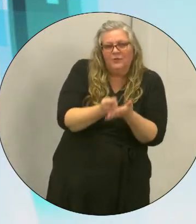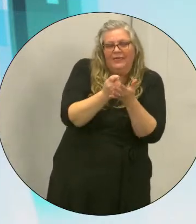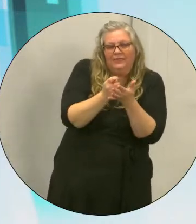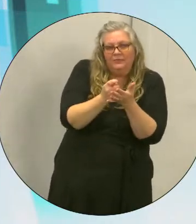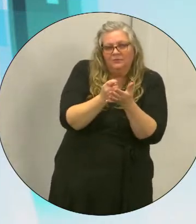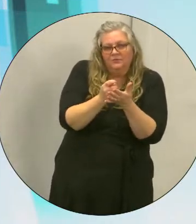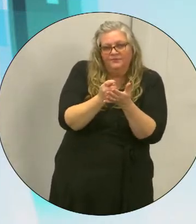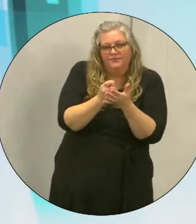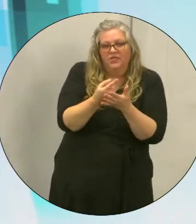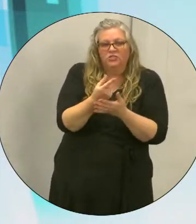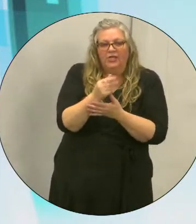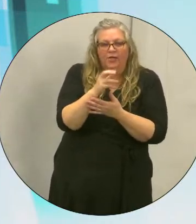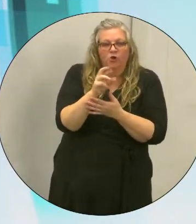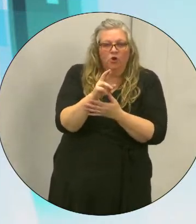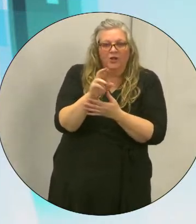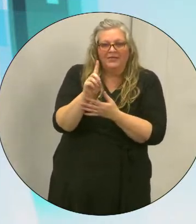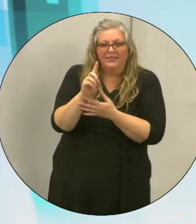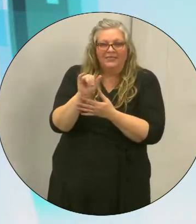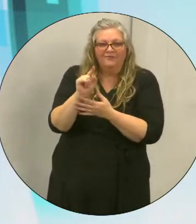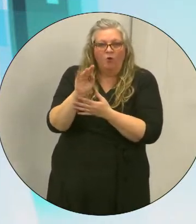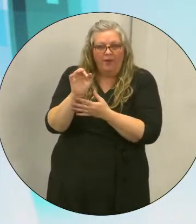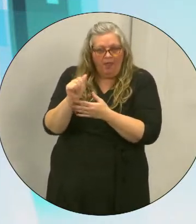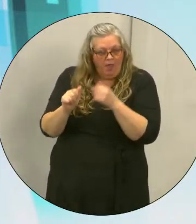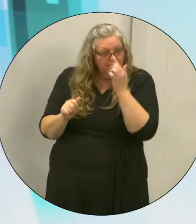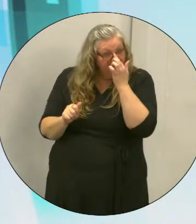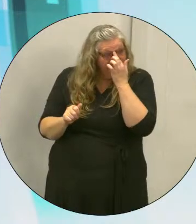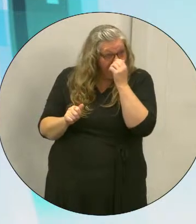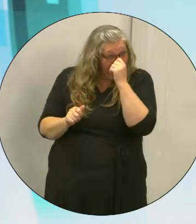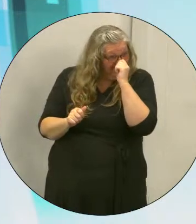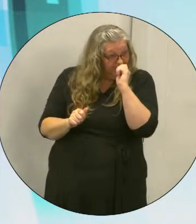Unquote. The truth is, the wages